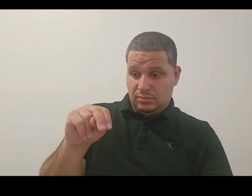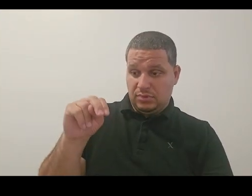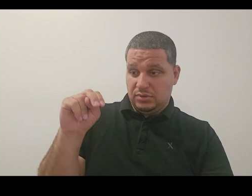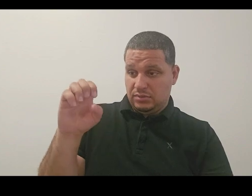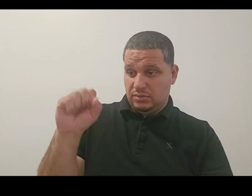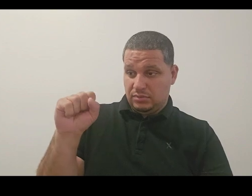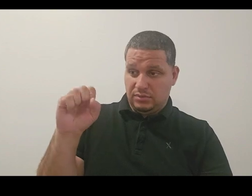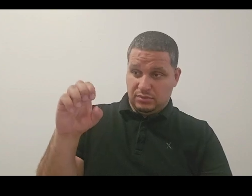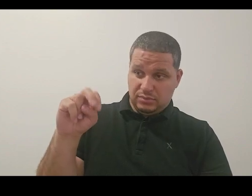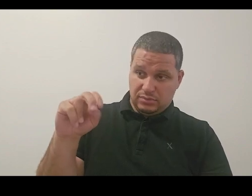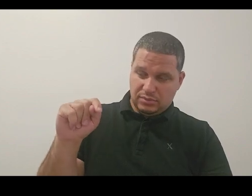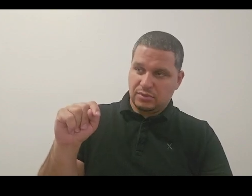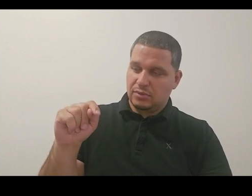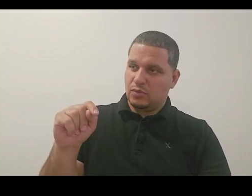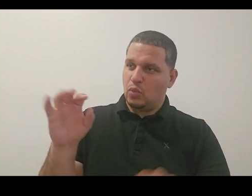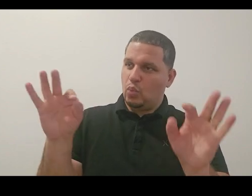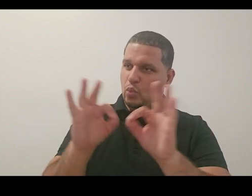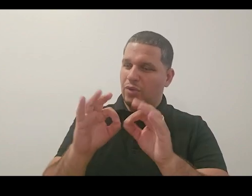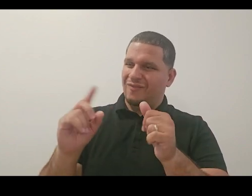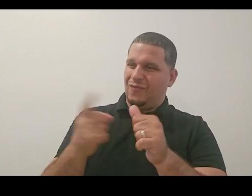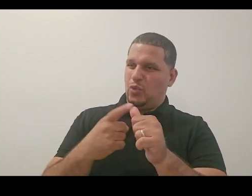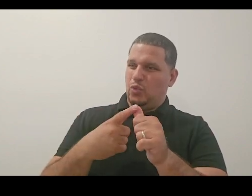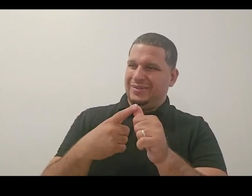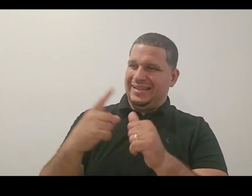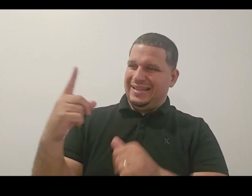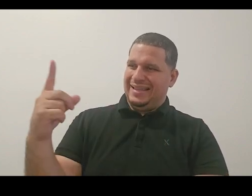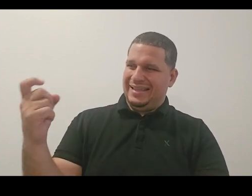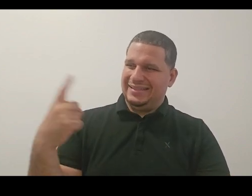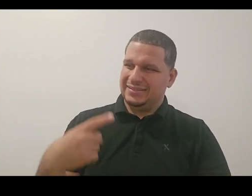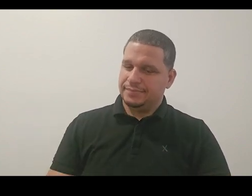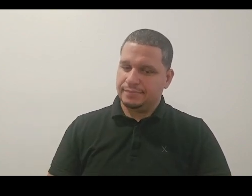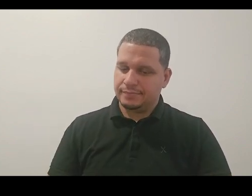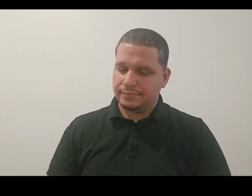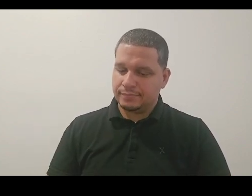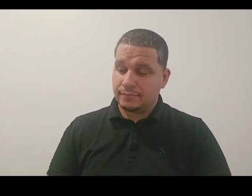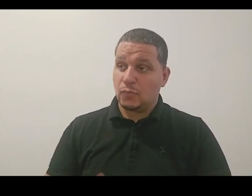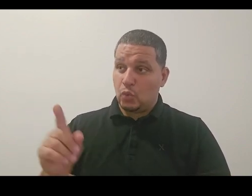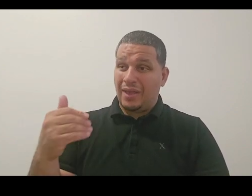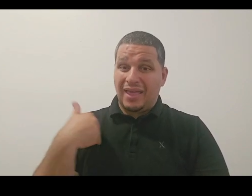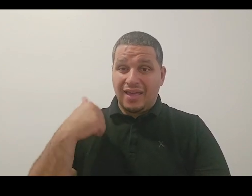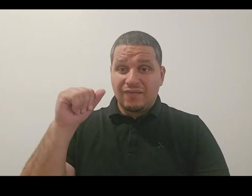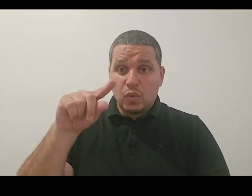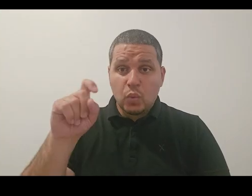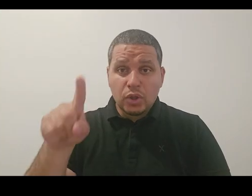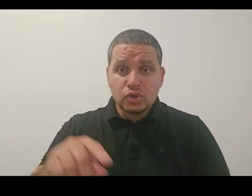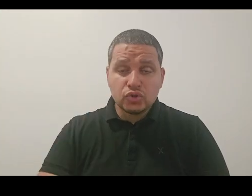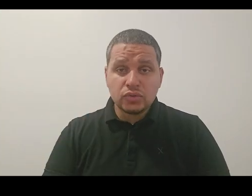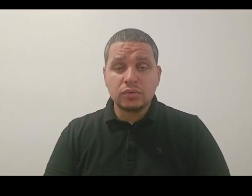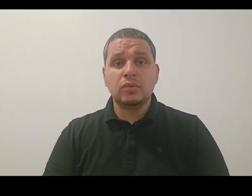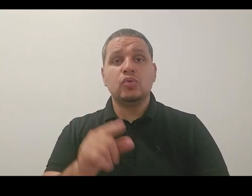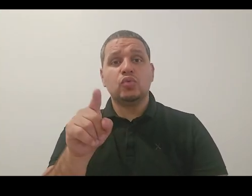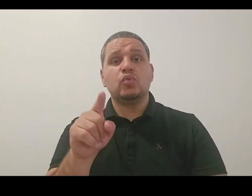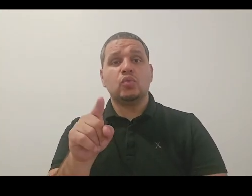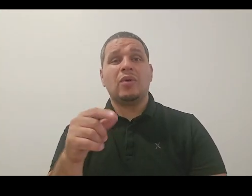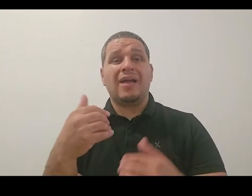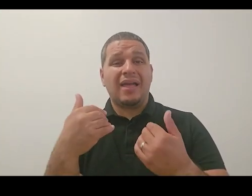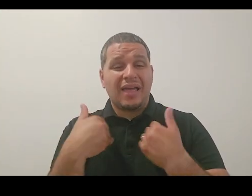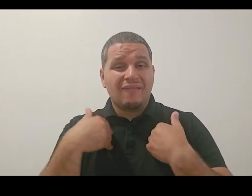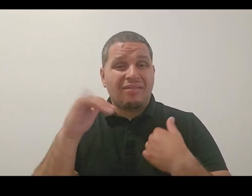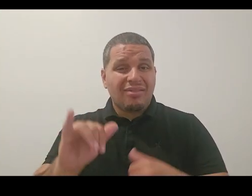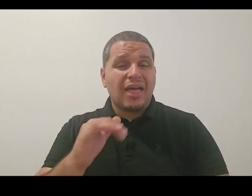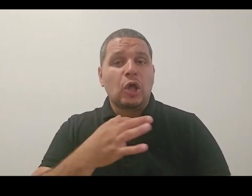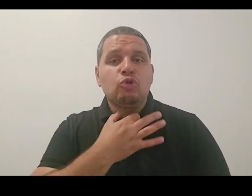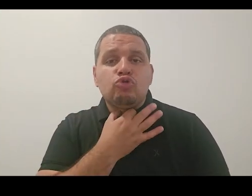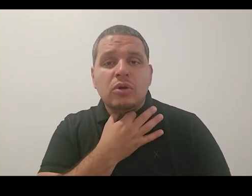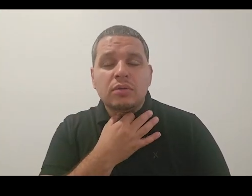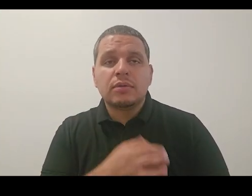consent. And so it's worthwhile to dive in with that head first. And so if you have a question,